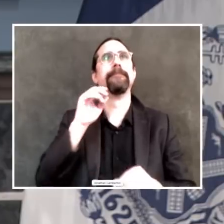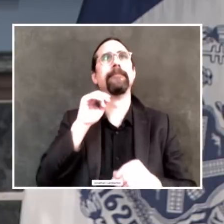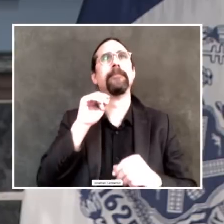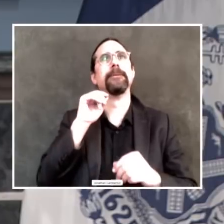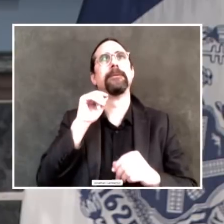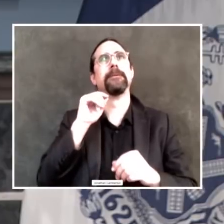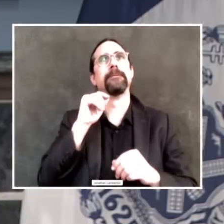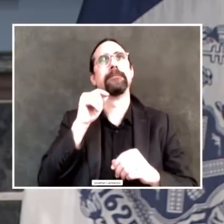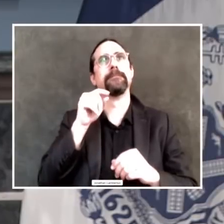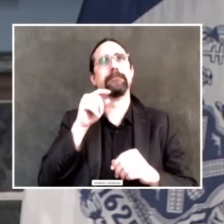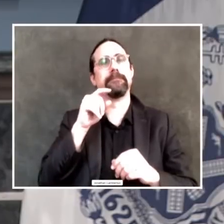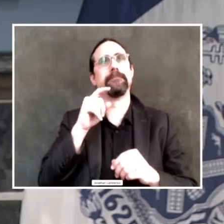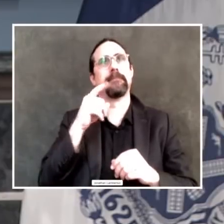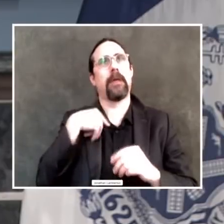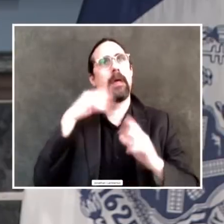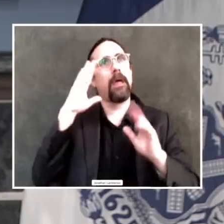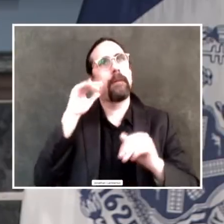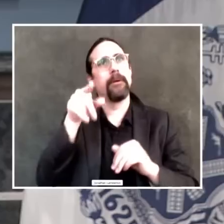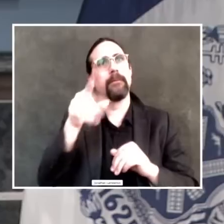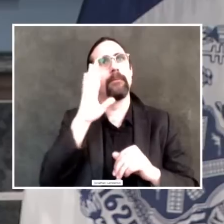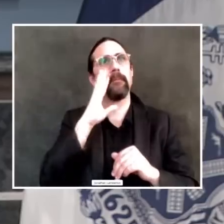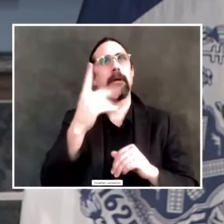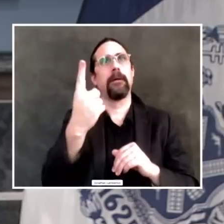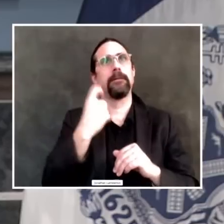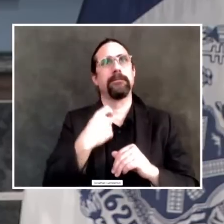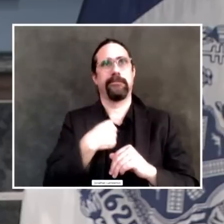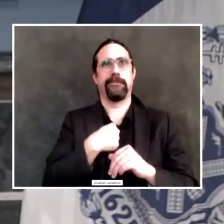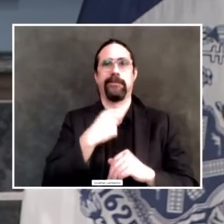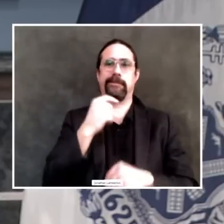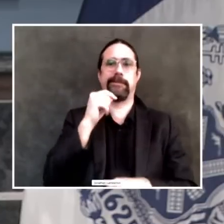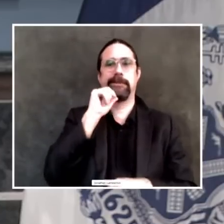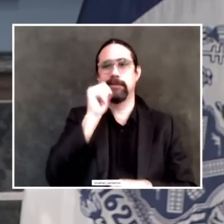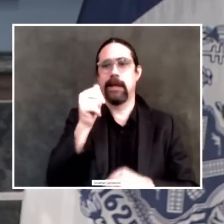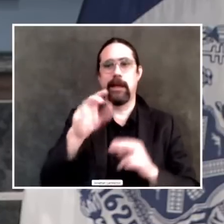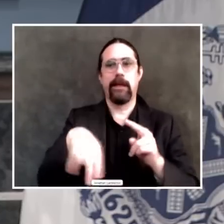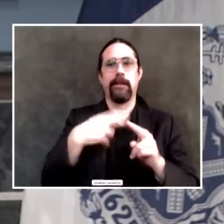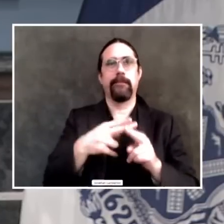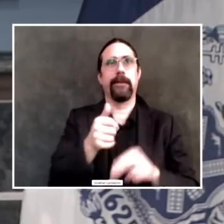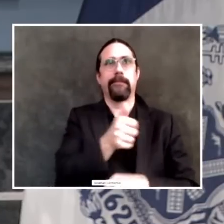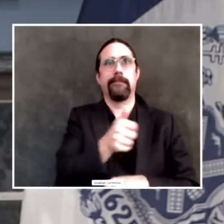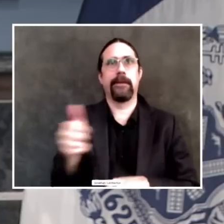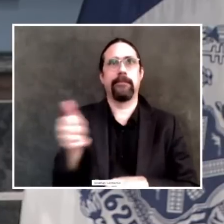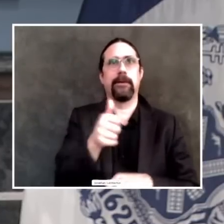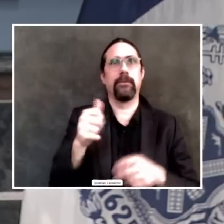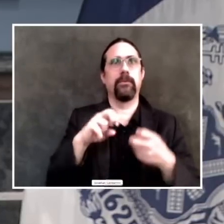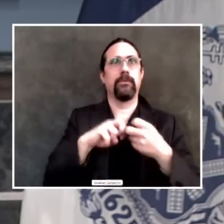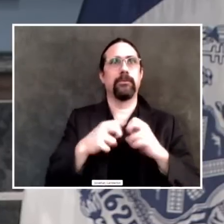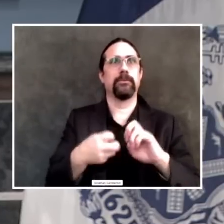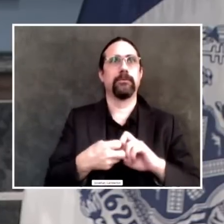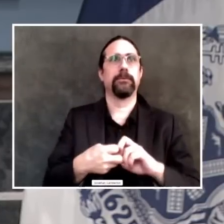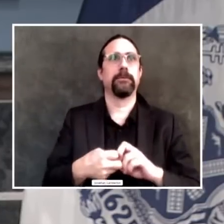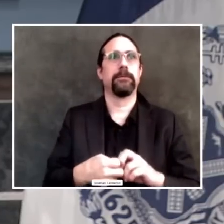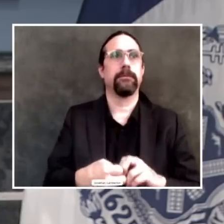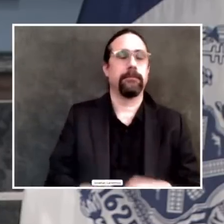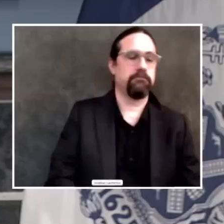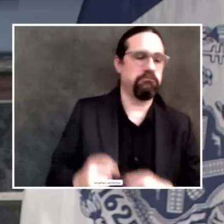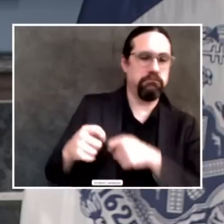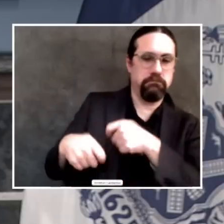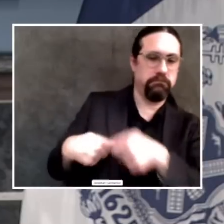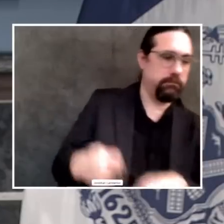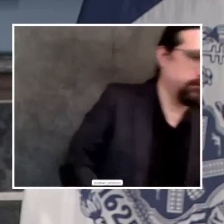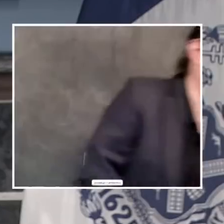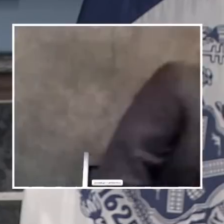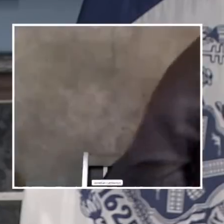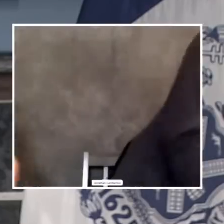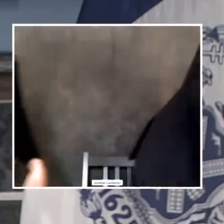you. It is in me, but as you know, I cover a very narrow lane, and this is a COVID-related question. We all know that